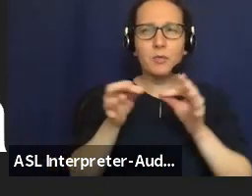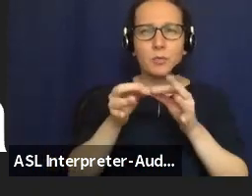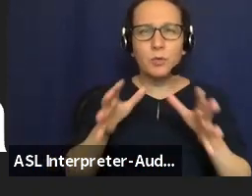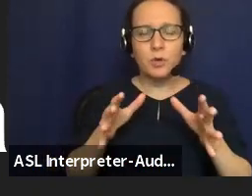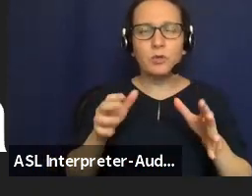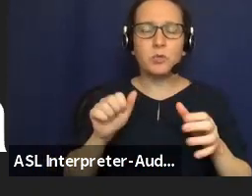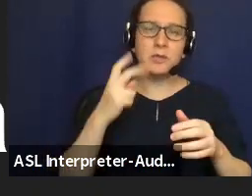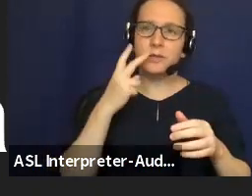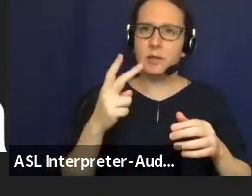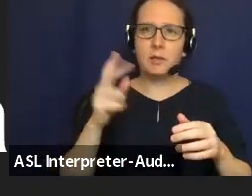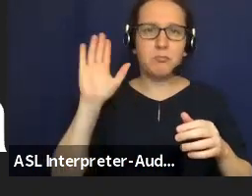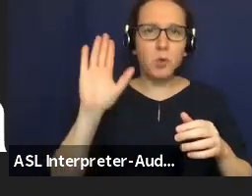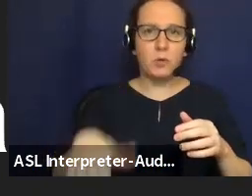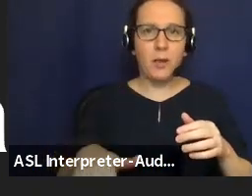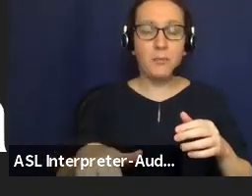Irene in addition to the